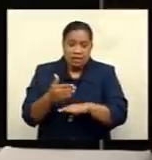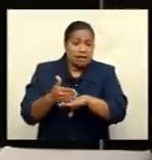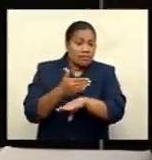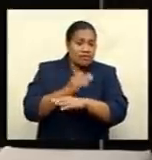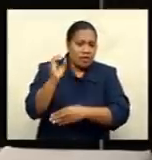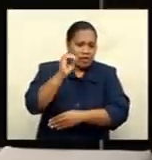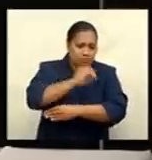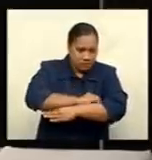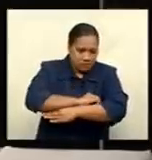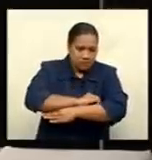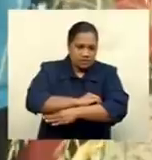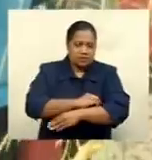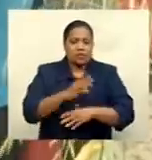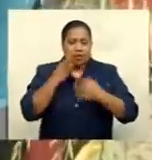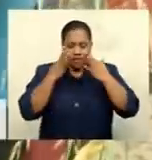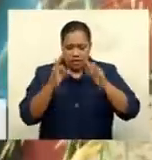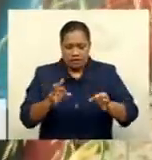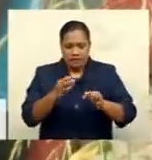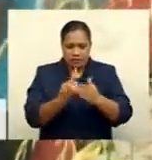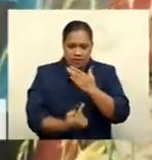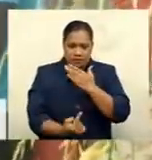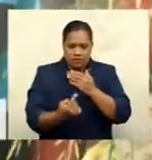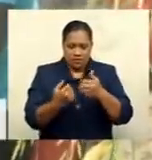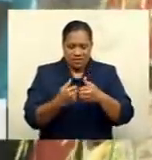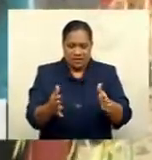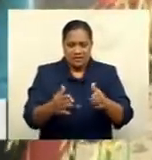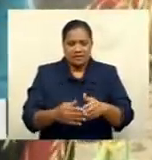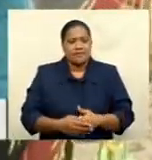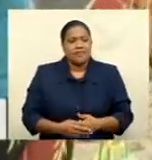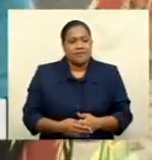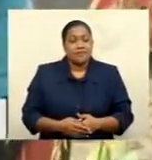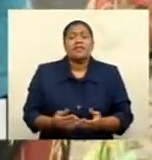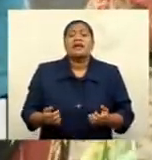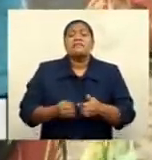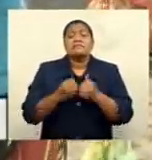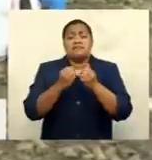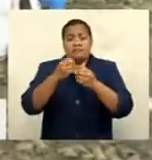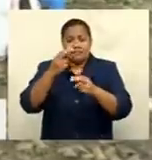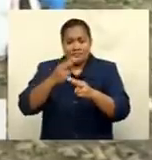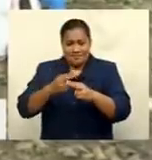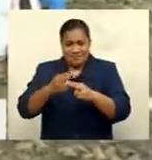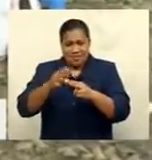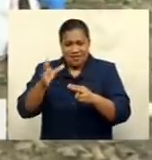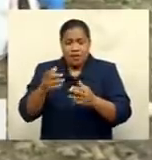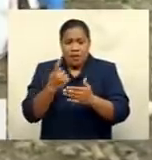Josaina Nunga reports. Many farmers have been contemplating the moving of